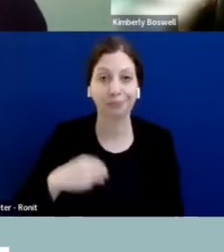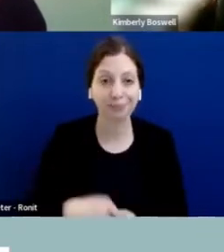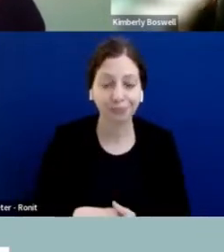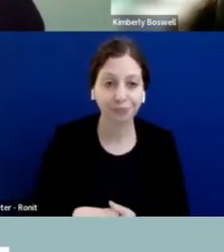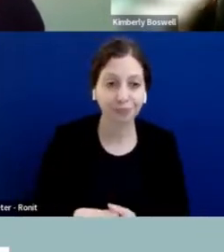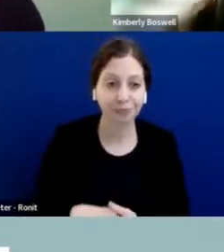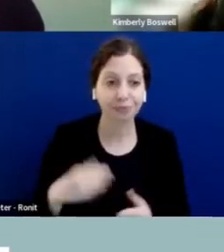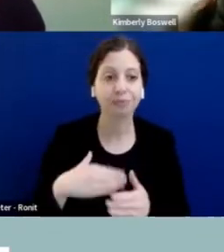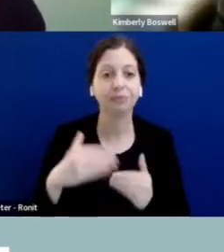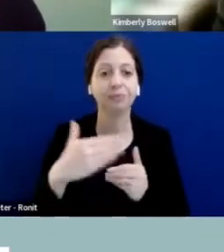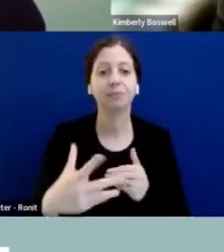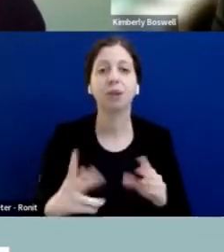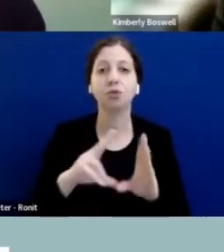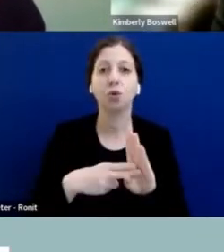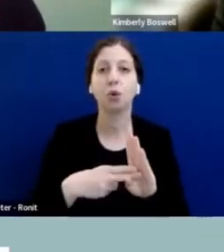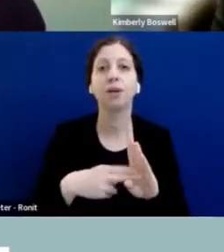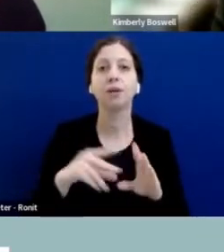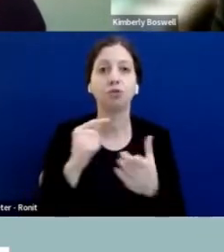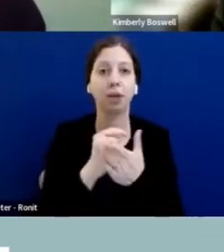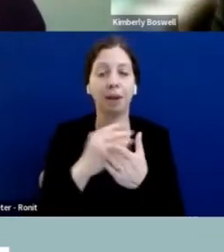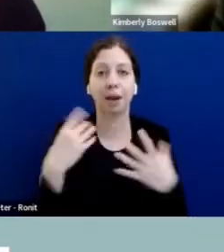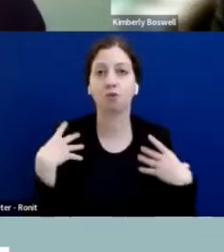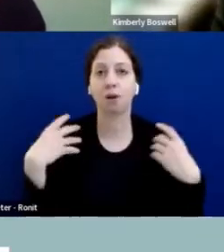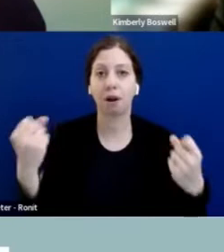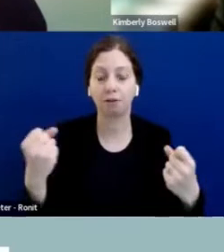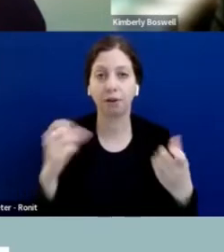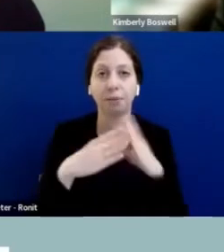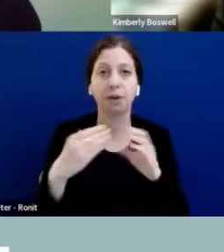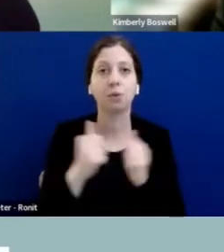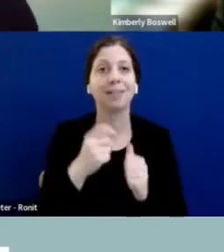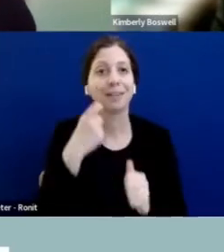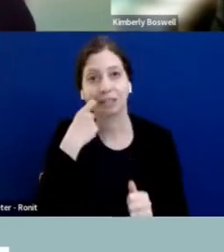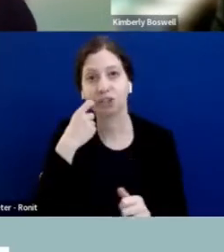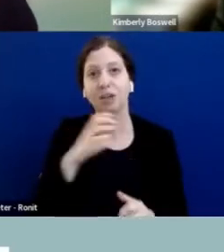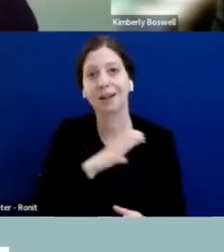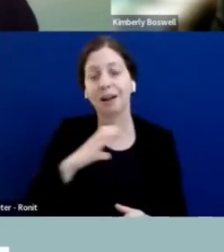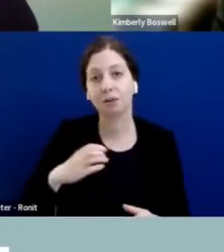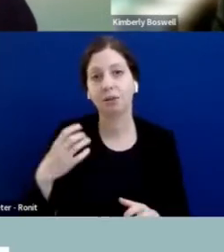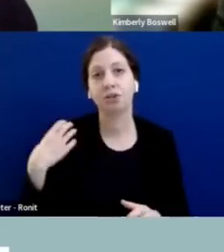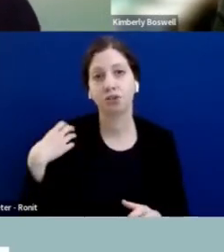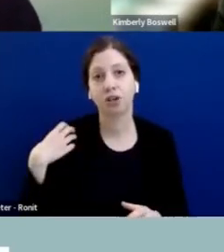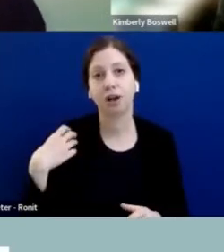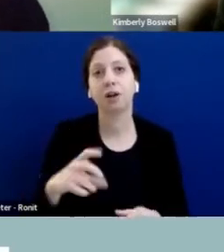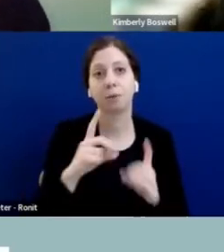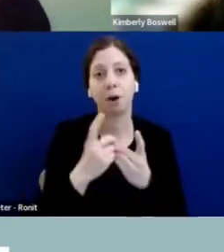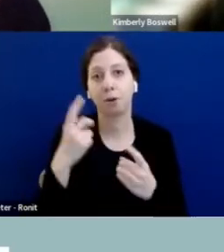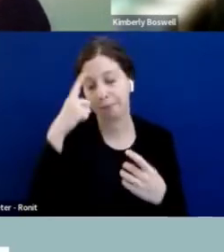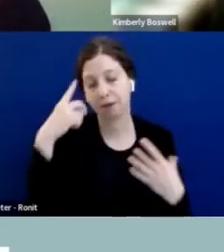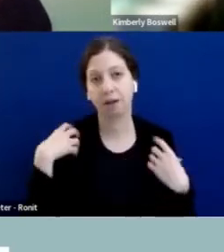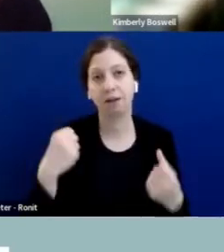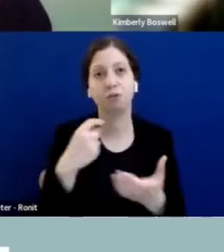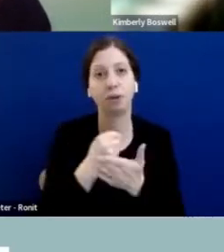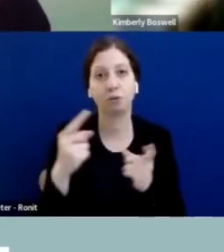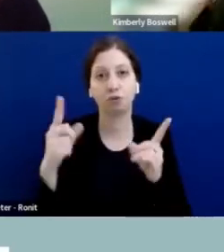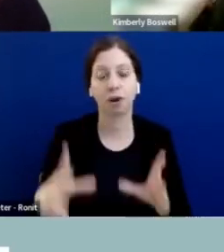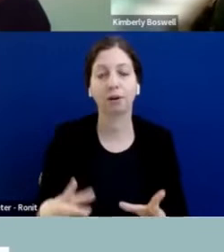next, we joined the Treatment and Recovery Committee with the Addiction Council, chaired by Department of Mental Health Substance Use Treatment Director.